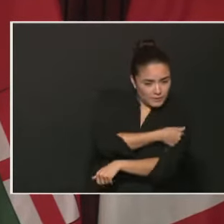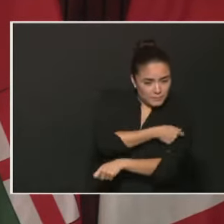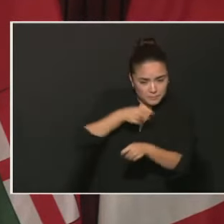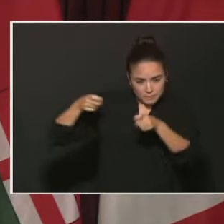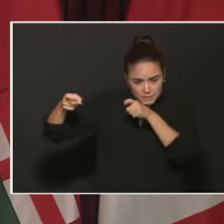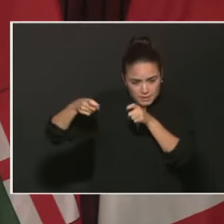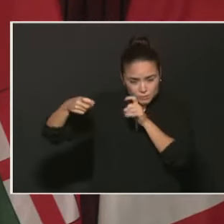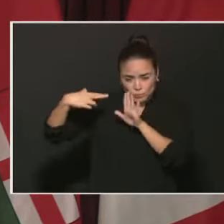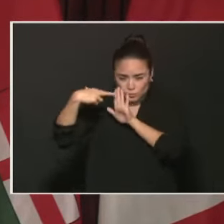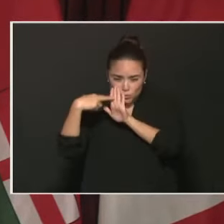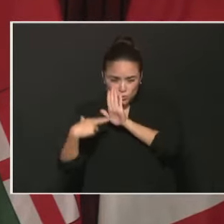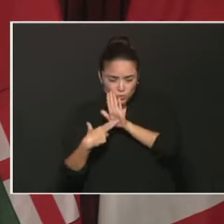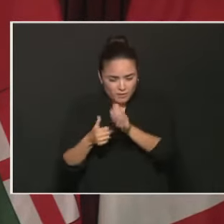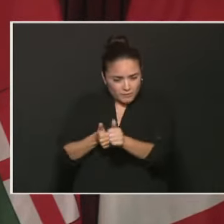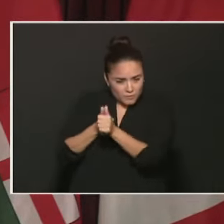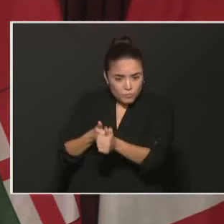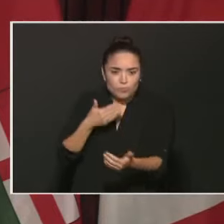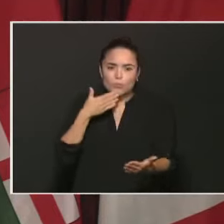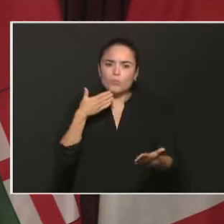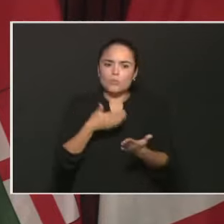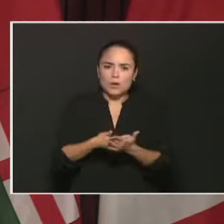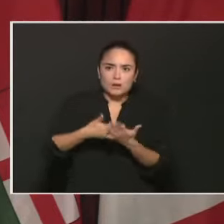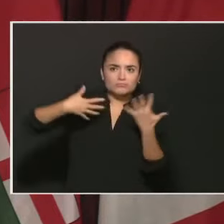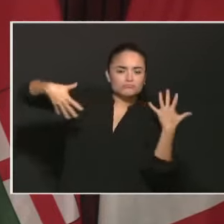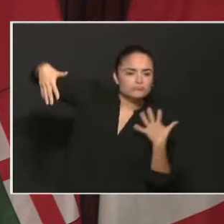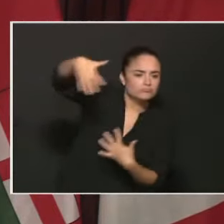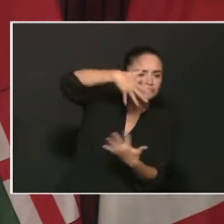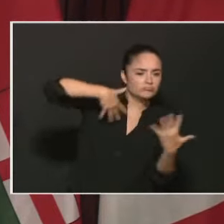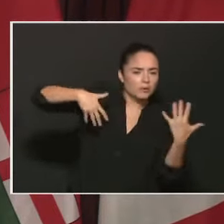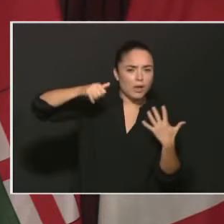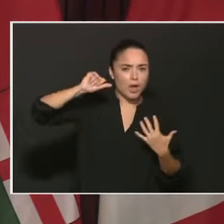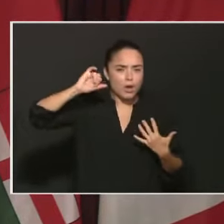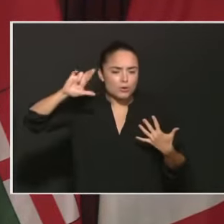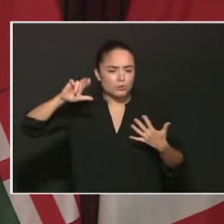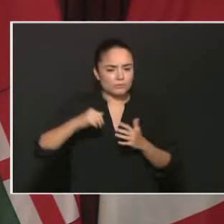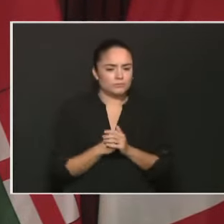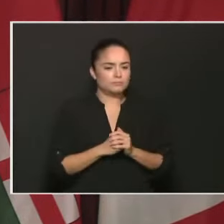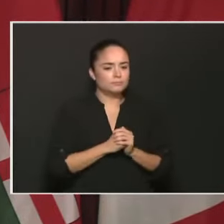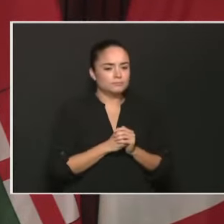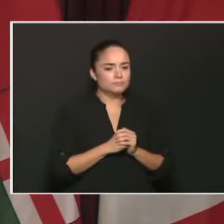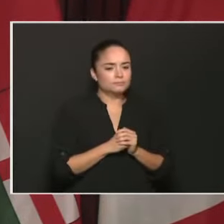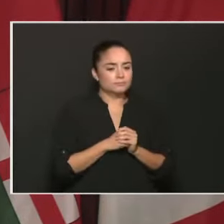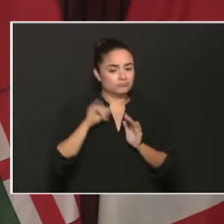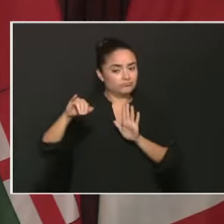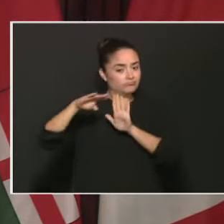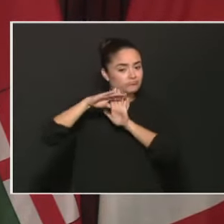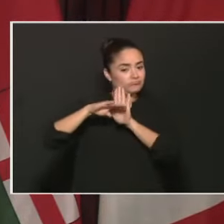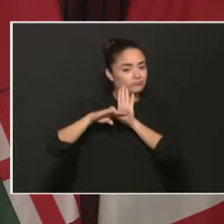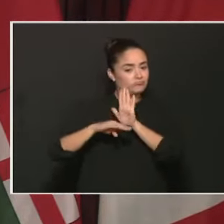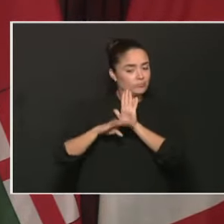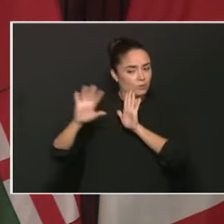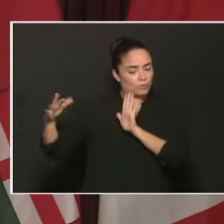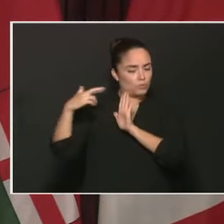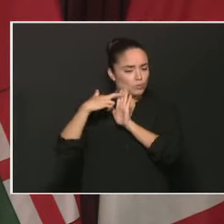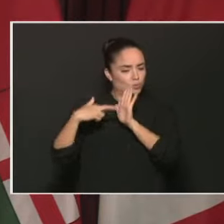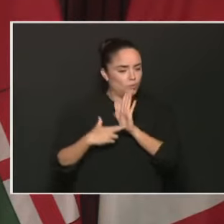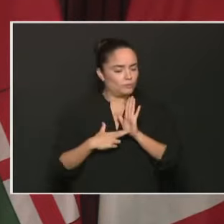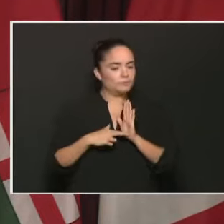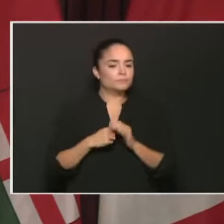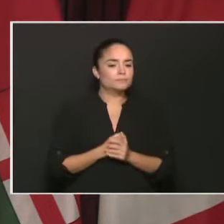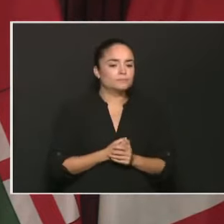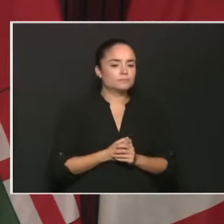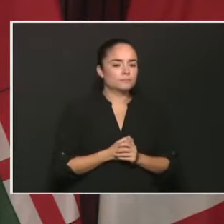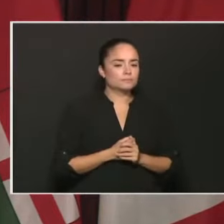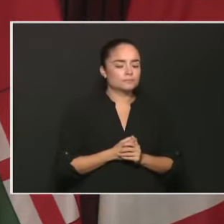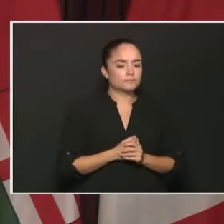and good ventilation, known air exchanges, etc., as compared to those 20,000 people